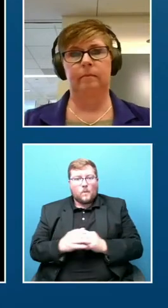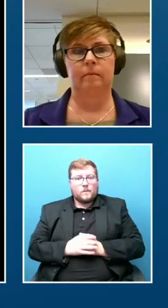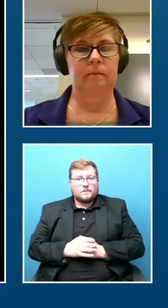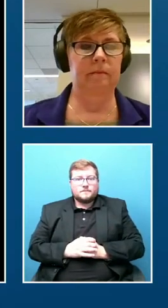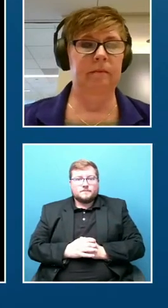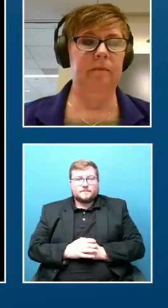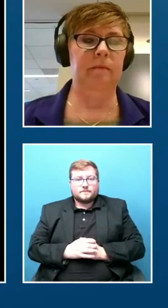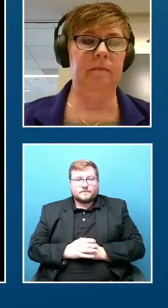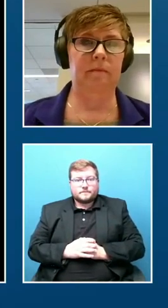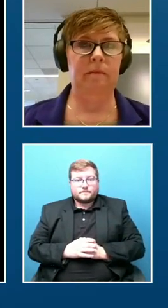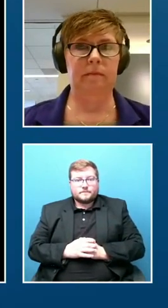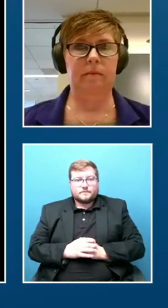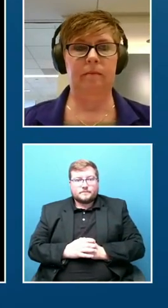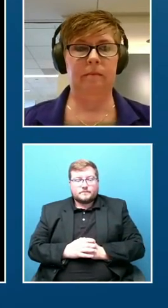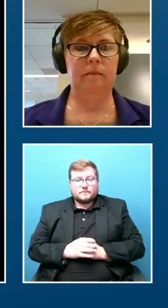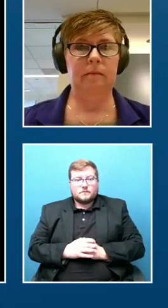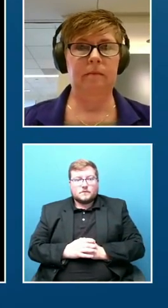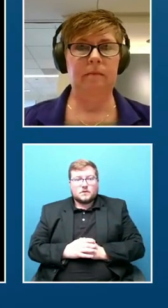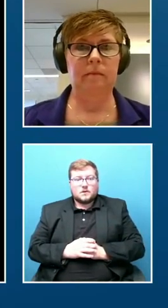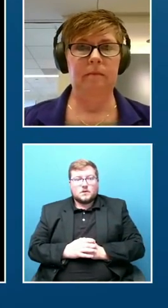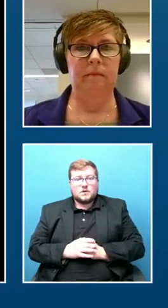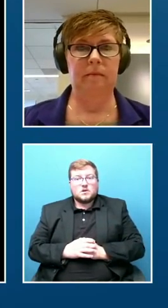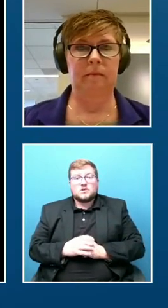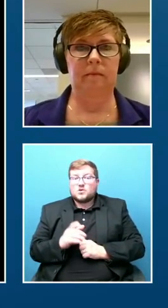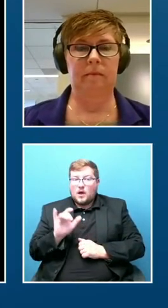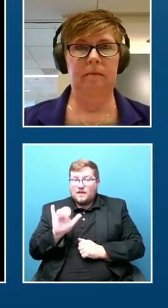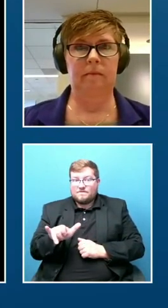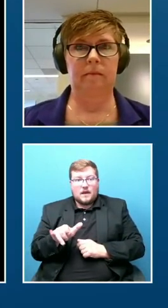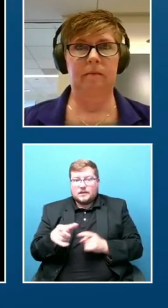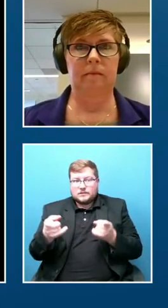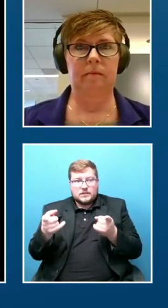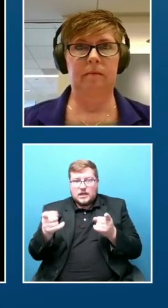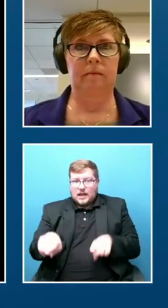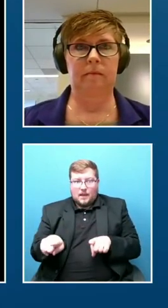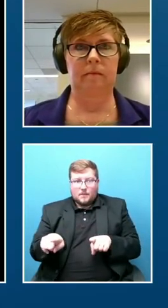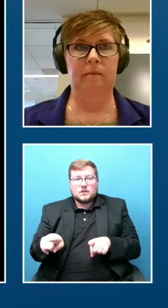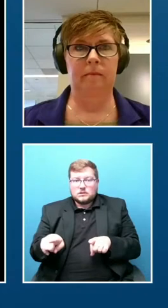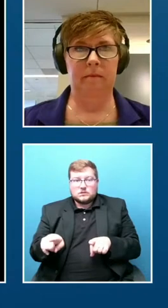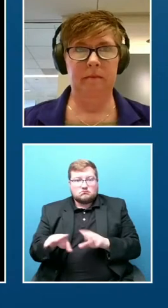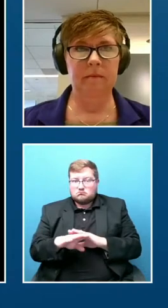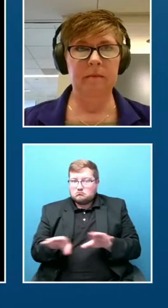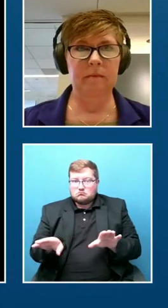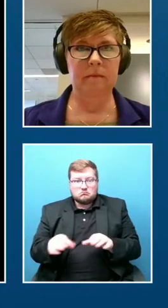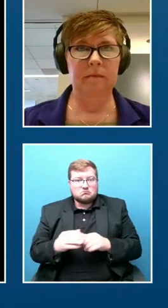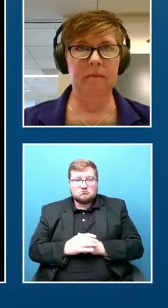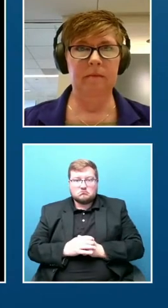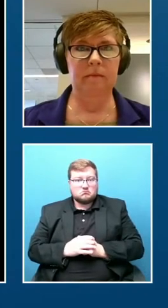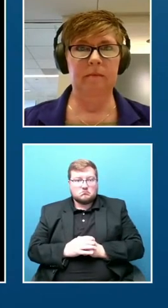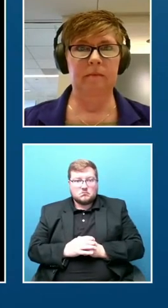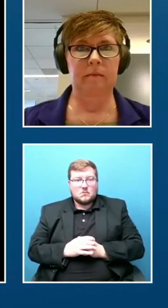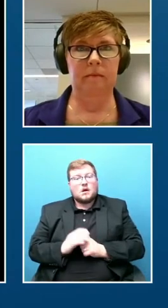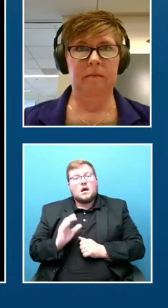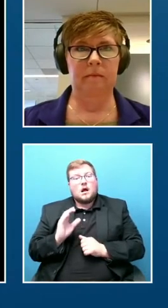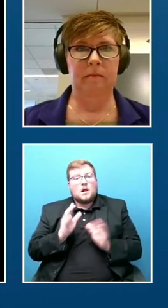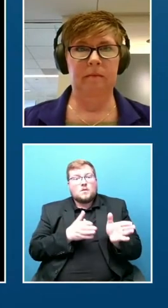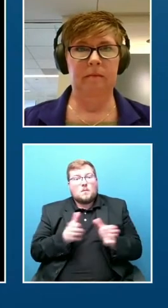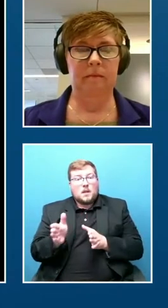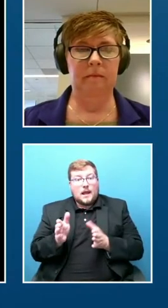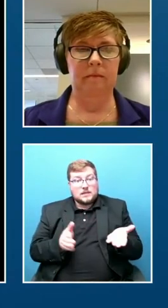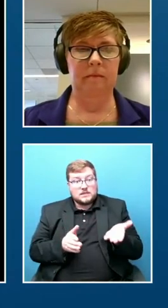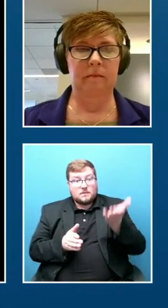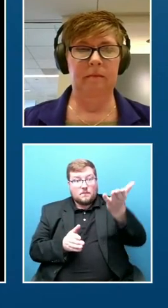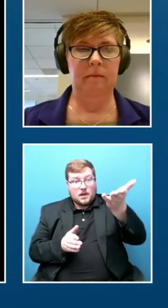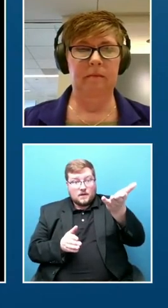year. So that did not occur, as the affirmative action plan that was submitted indicates should have